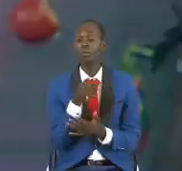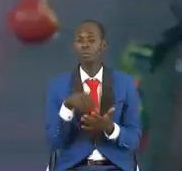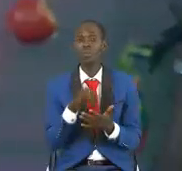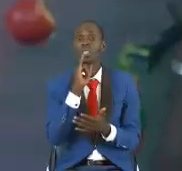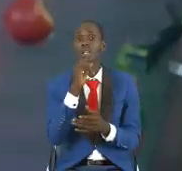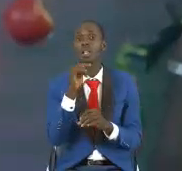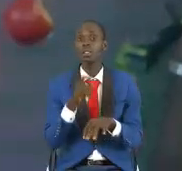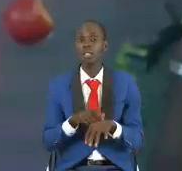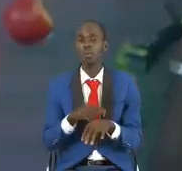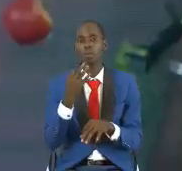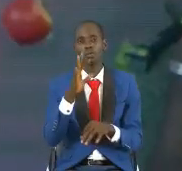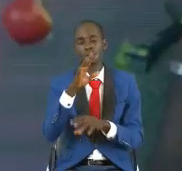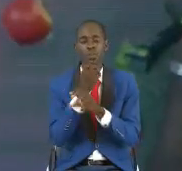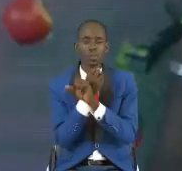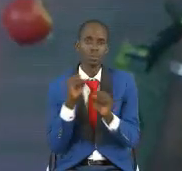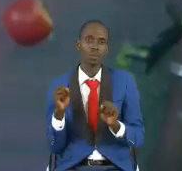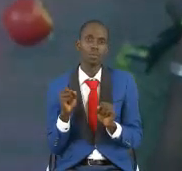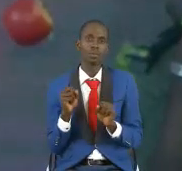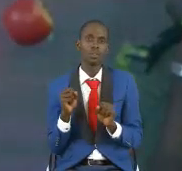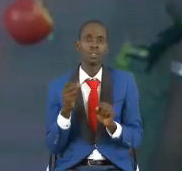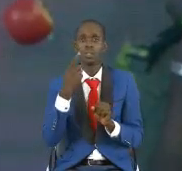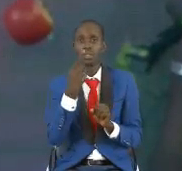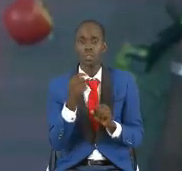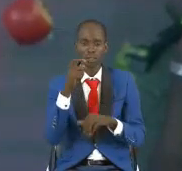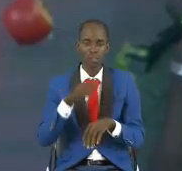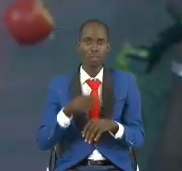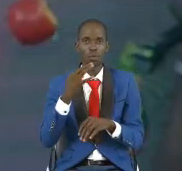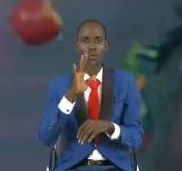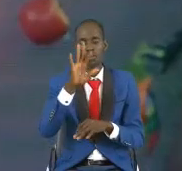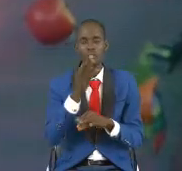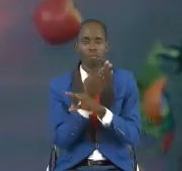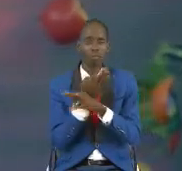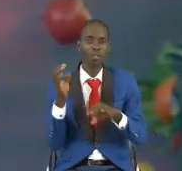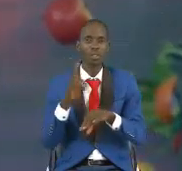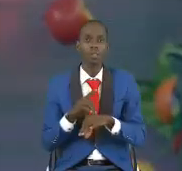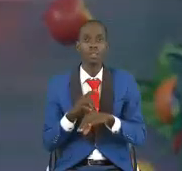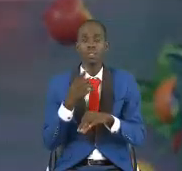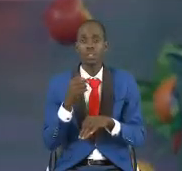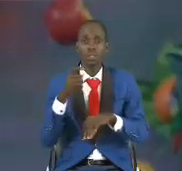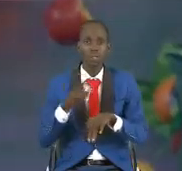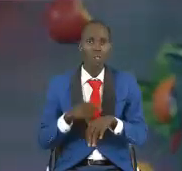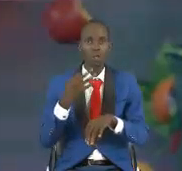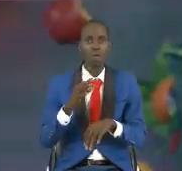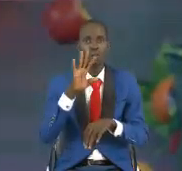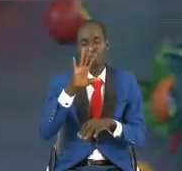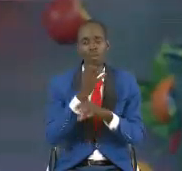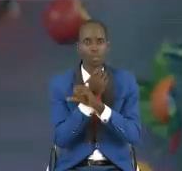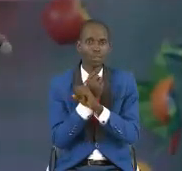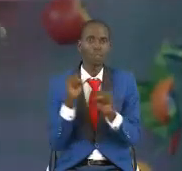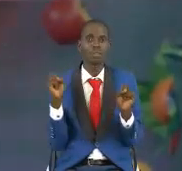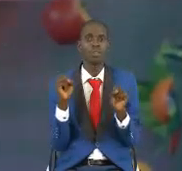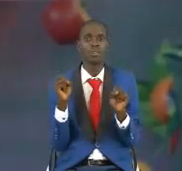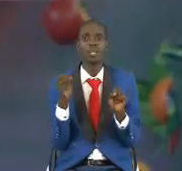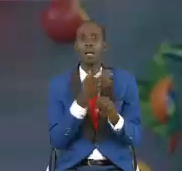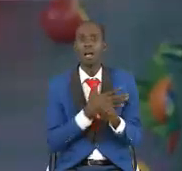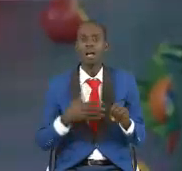your redemption, the time of your freedom, the time of your salvation, and the time